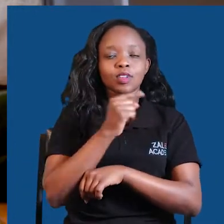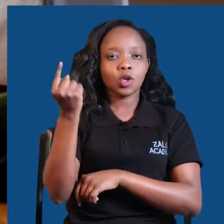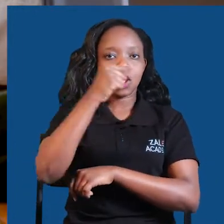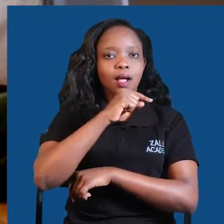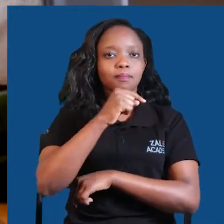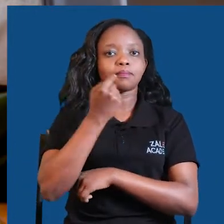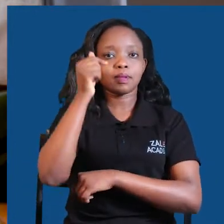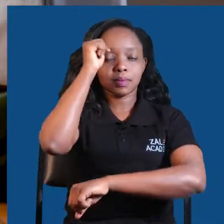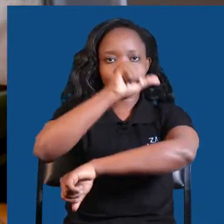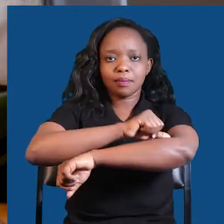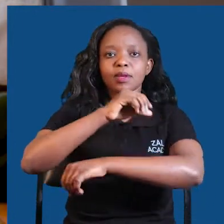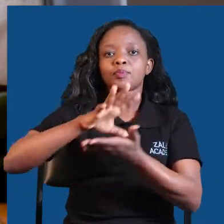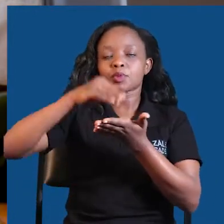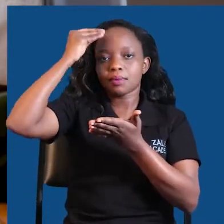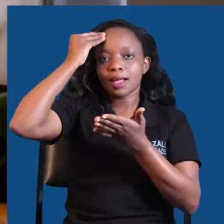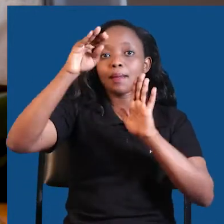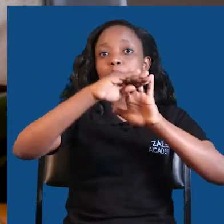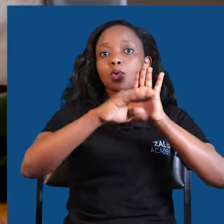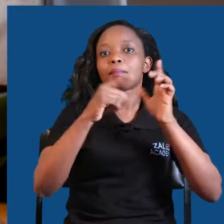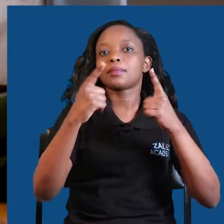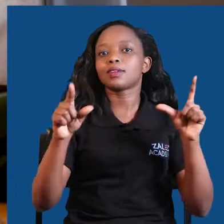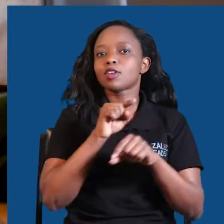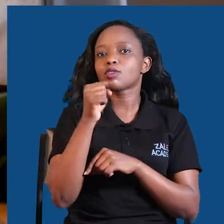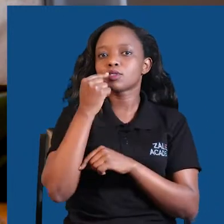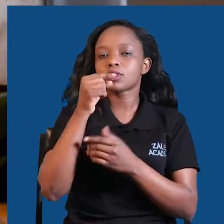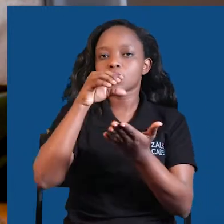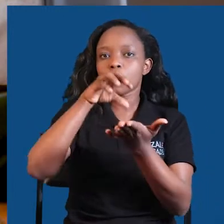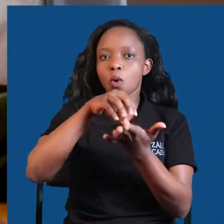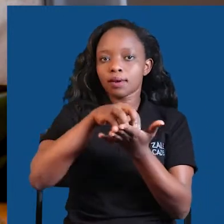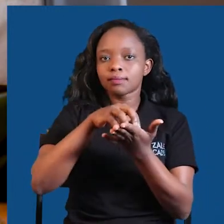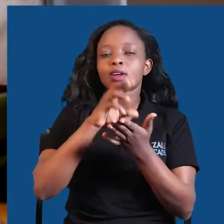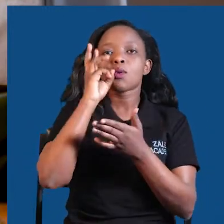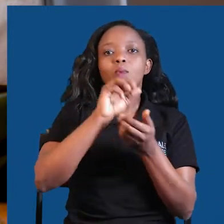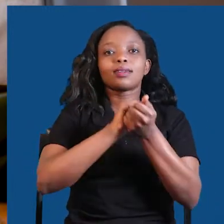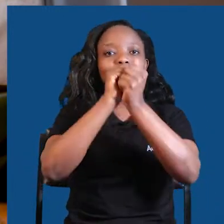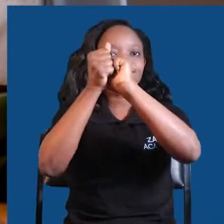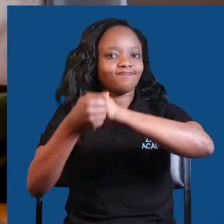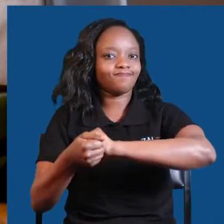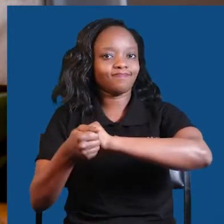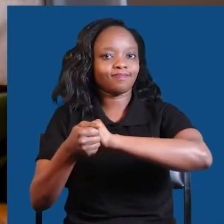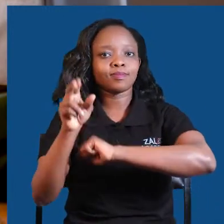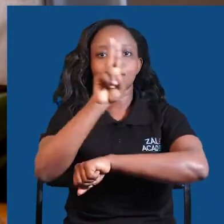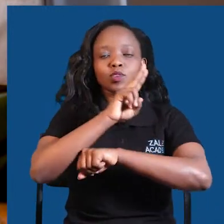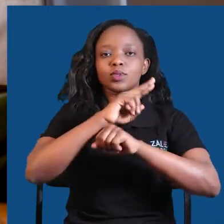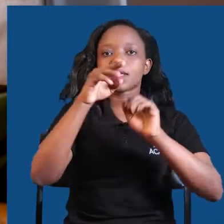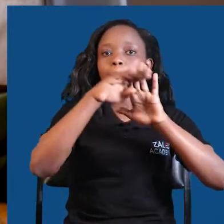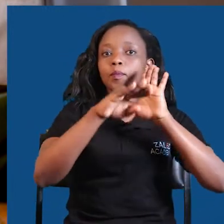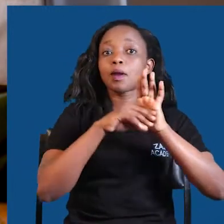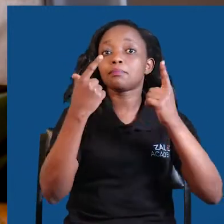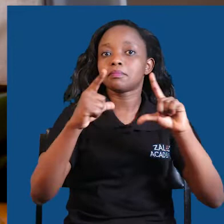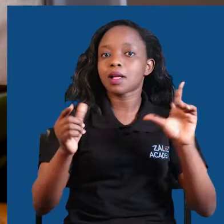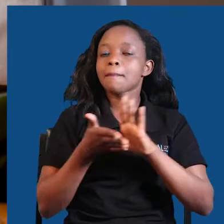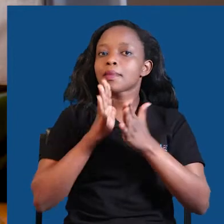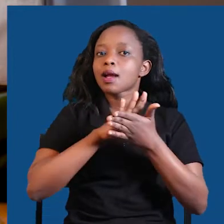like when you come to the Lego, you're now taught the programming language. So those pseudocodes, you'll now transform them using the